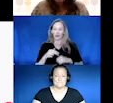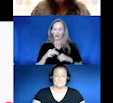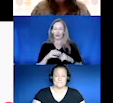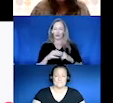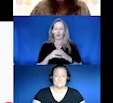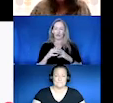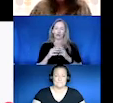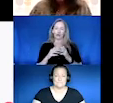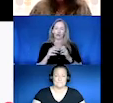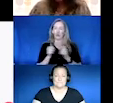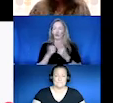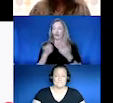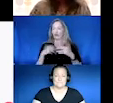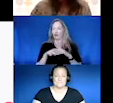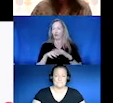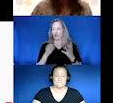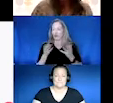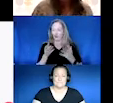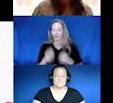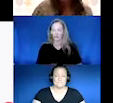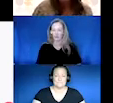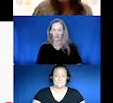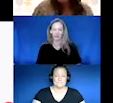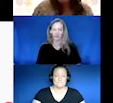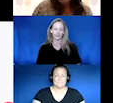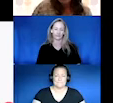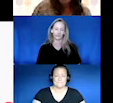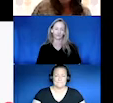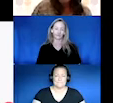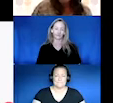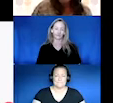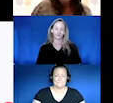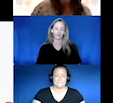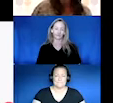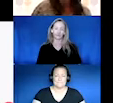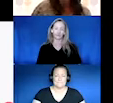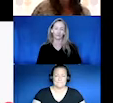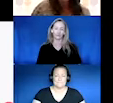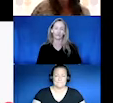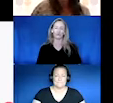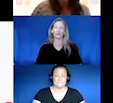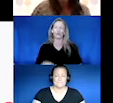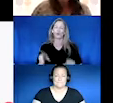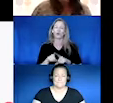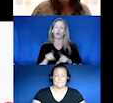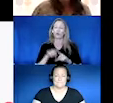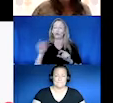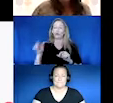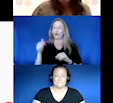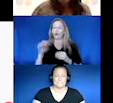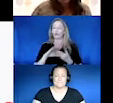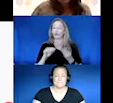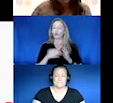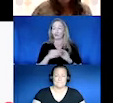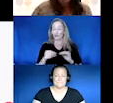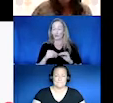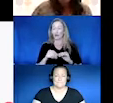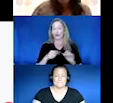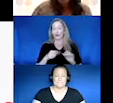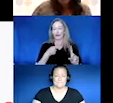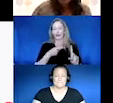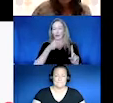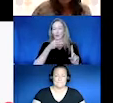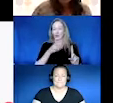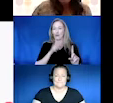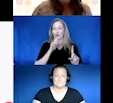news. And another one I wanted to share is we had a 19-year-old mom with 2